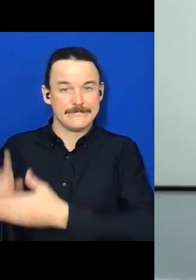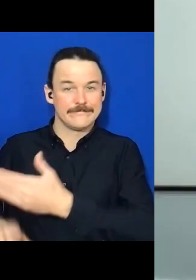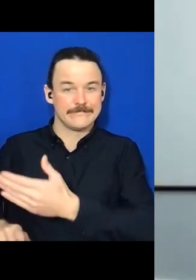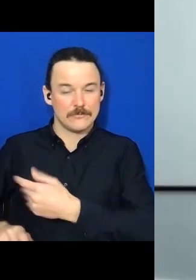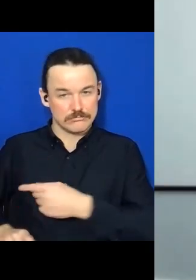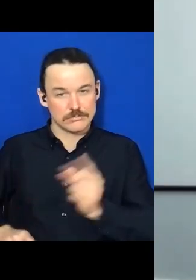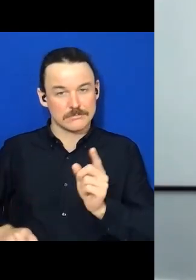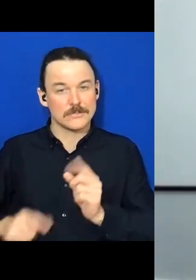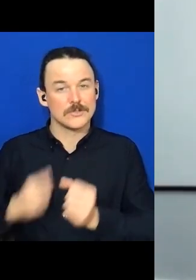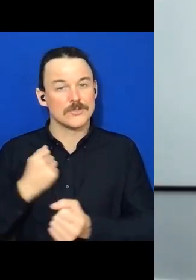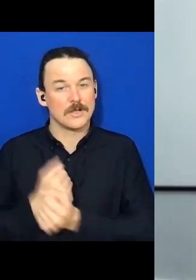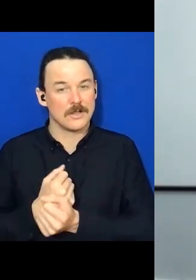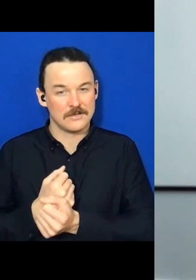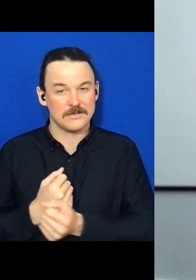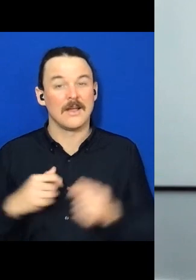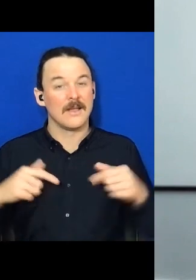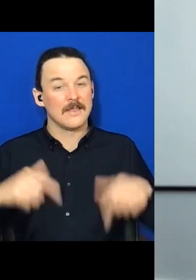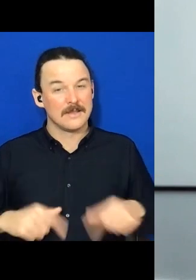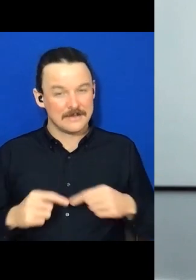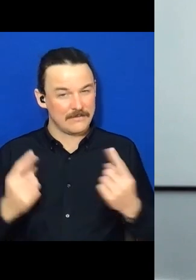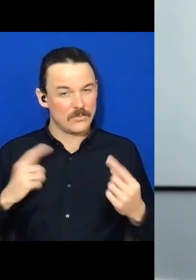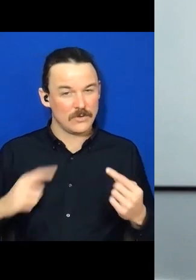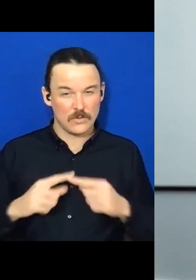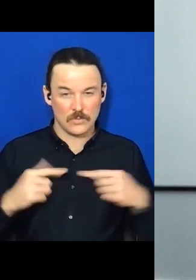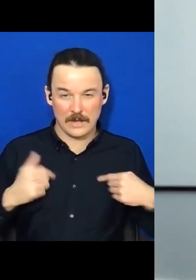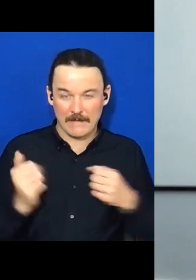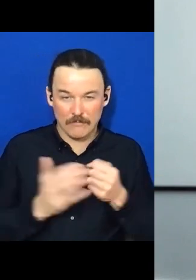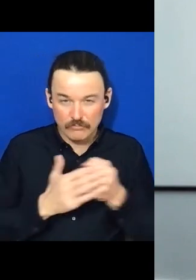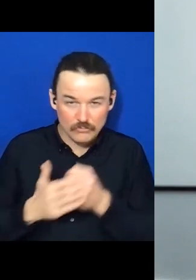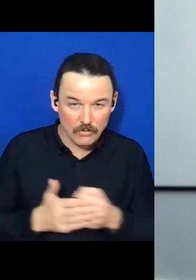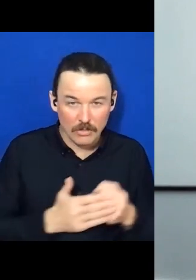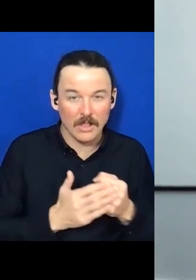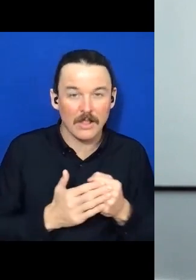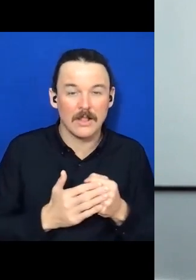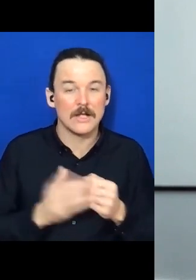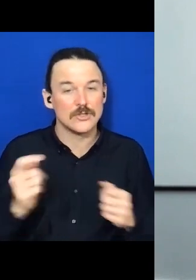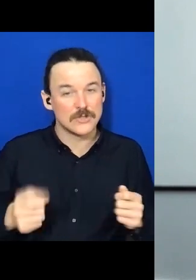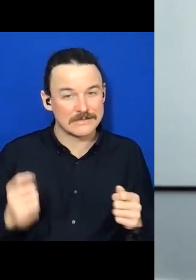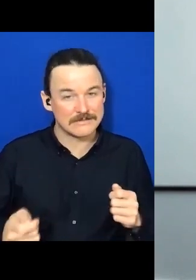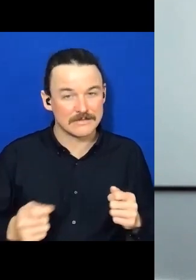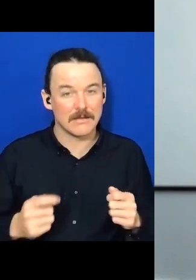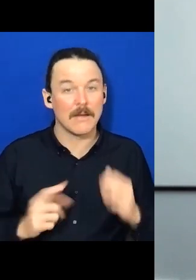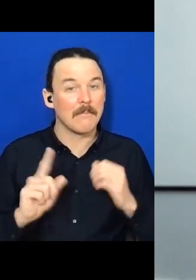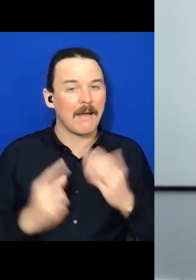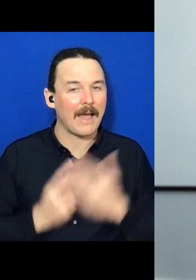conversation, is that, we were part of the restorative justice movement in the